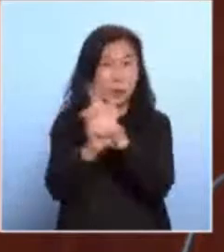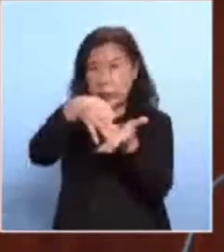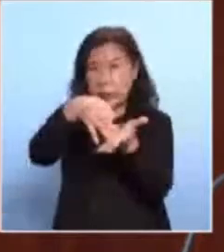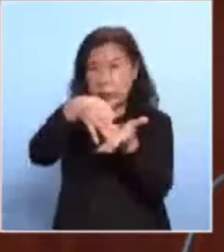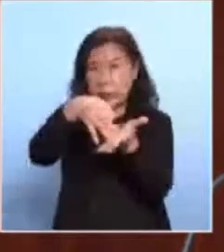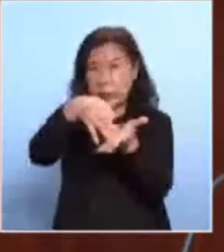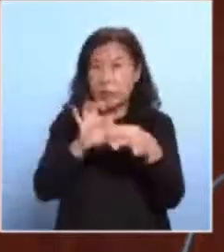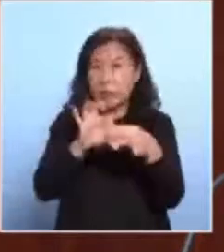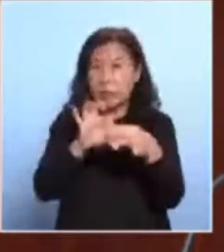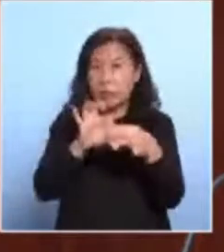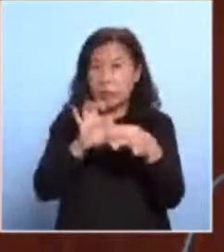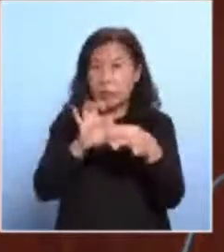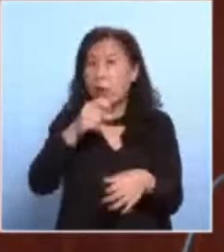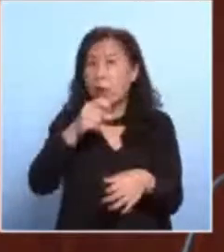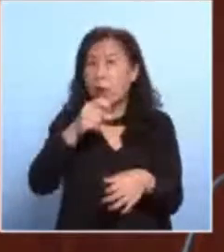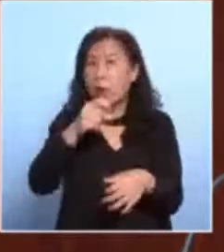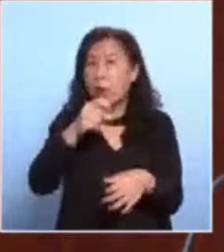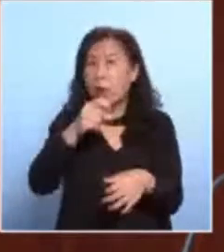their needs.